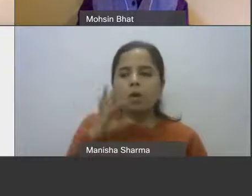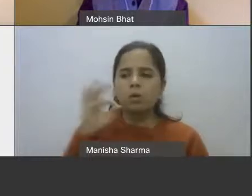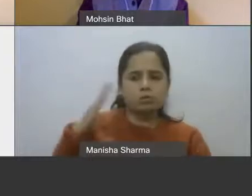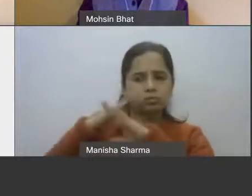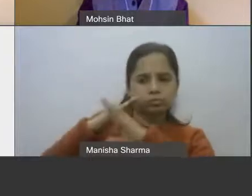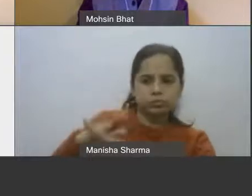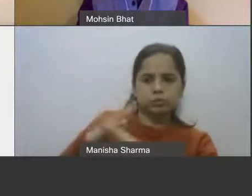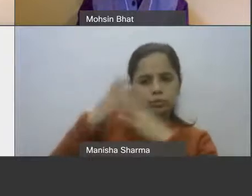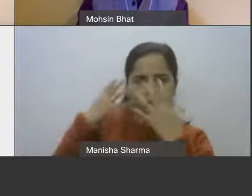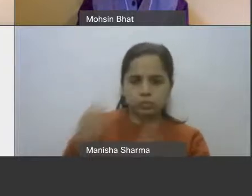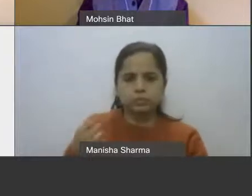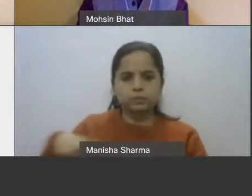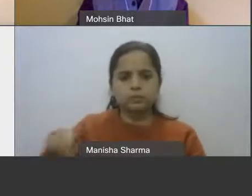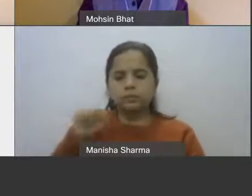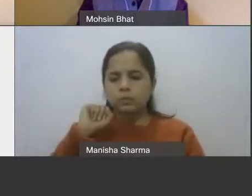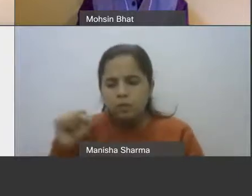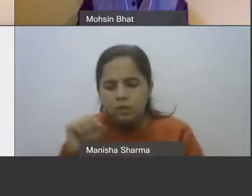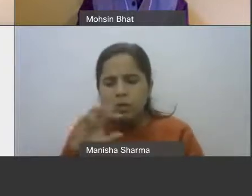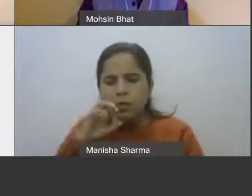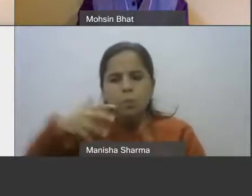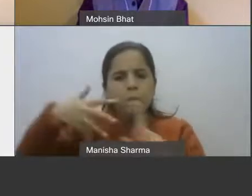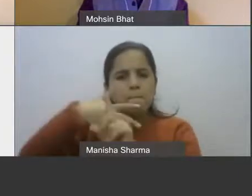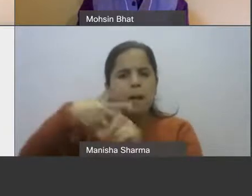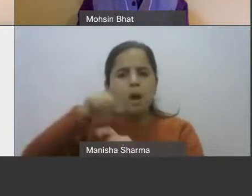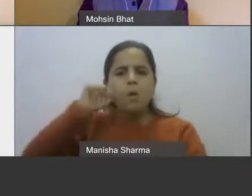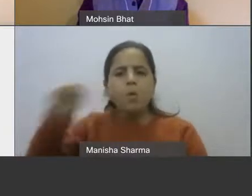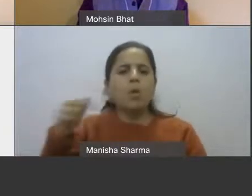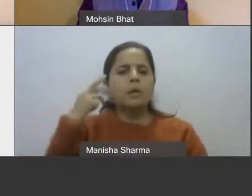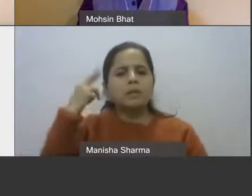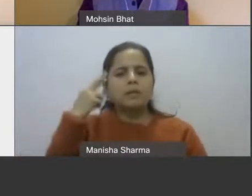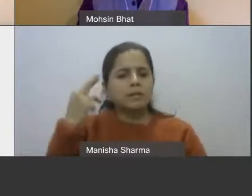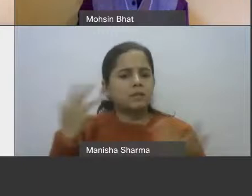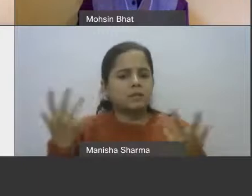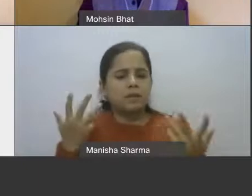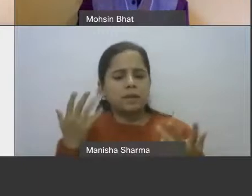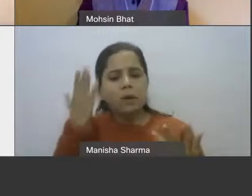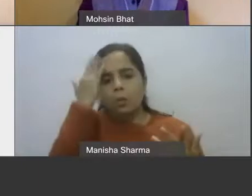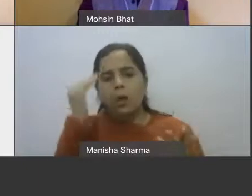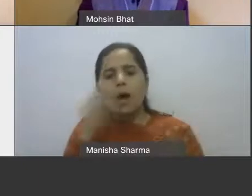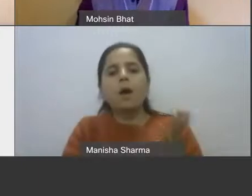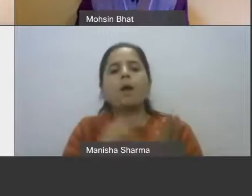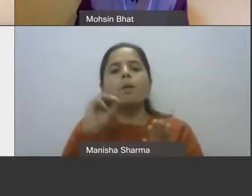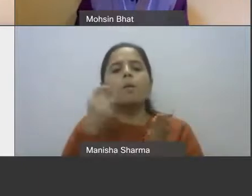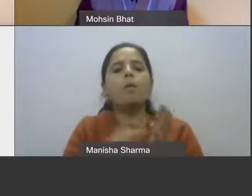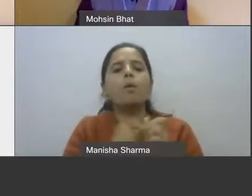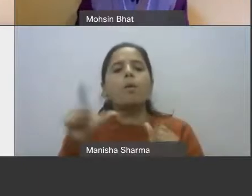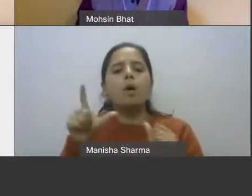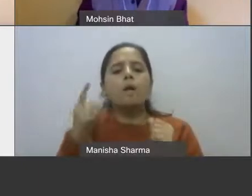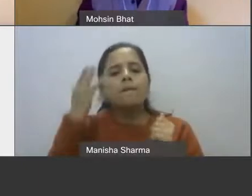of discrimination. Why, as a matter of morality, why do we have